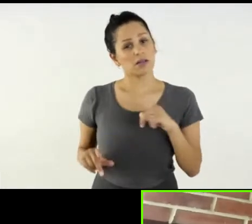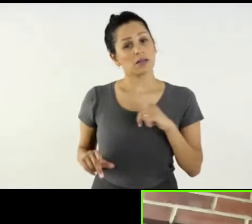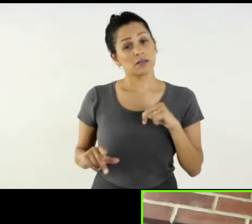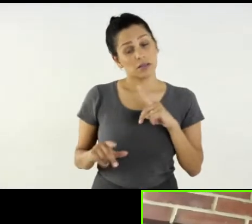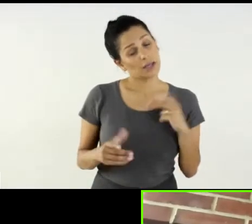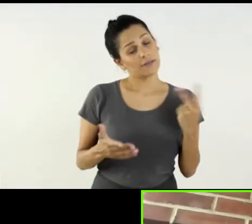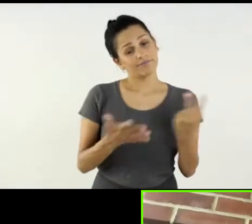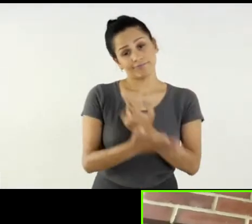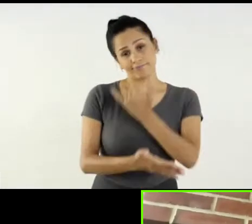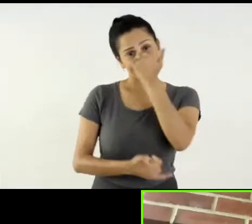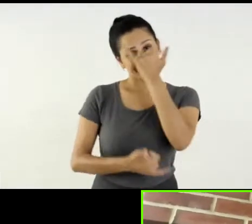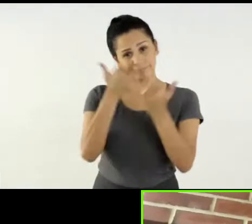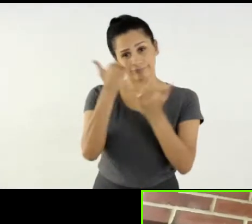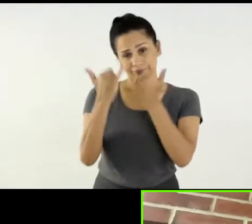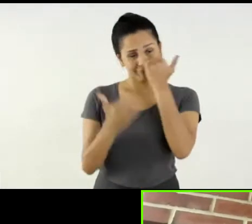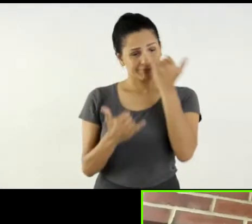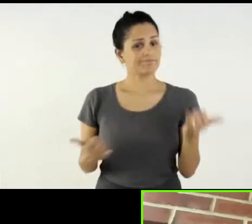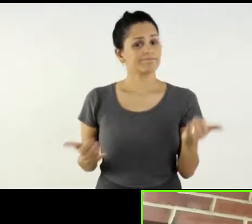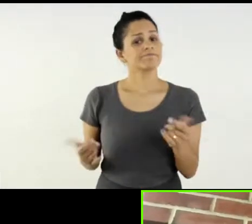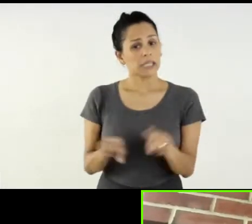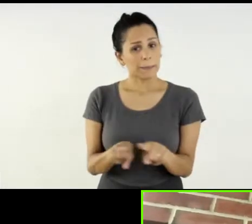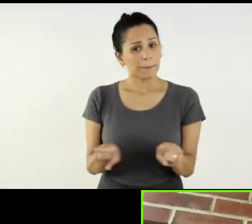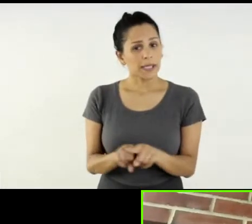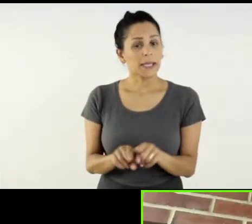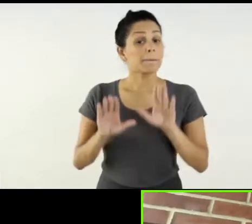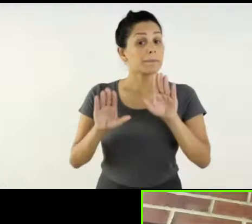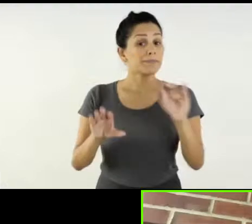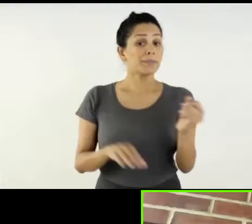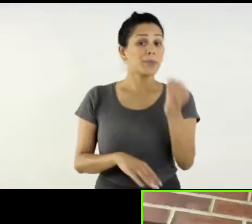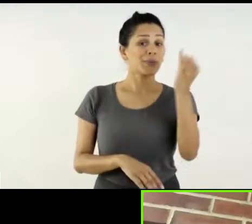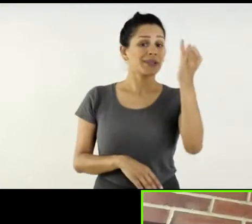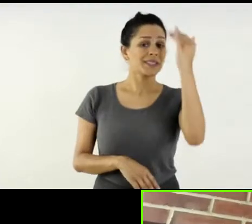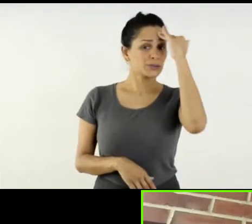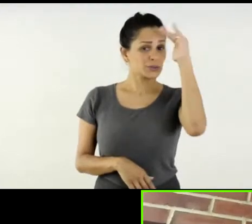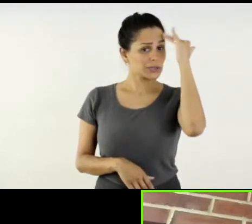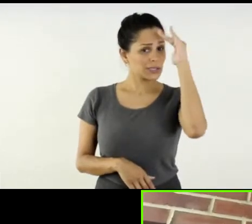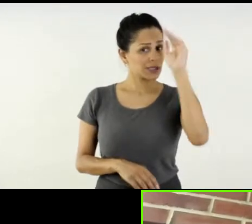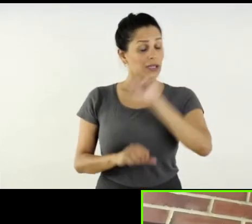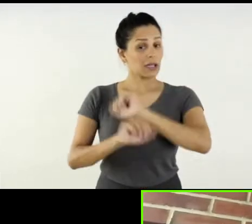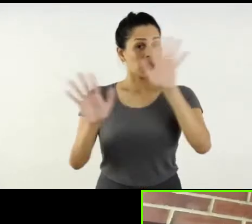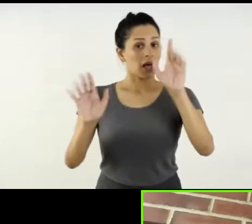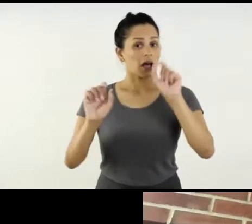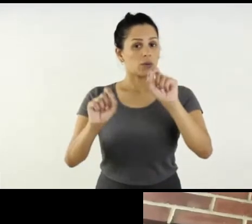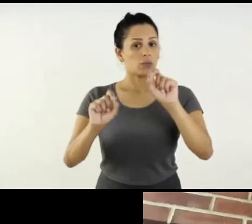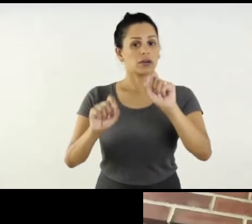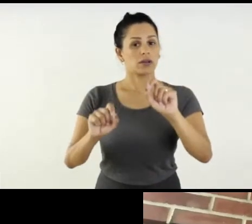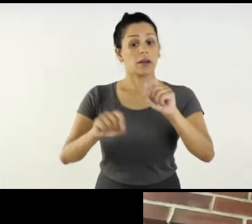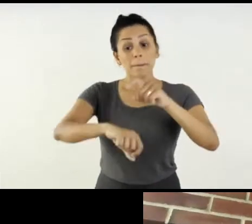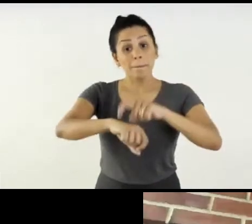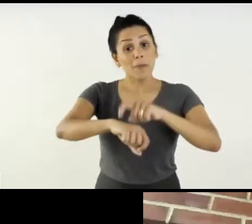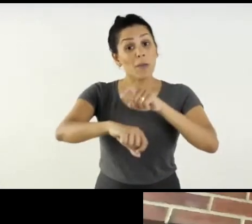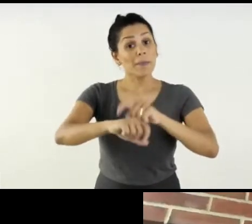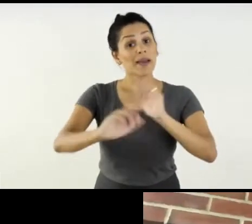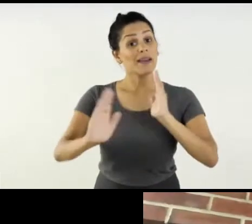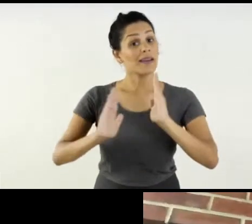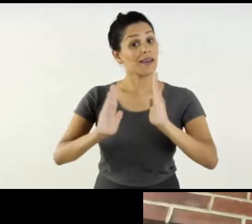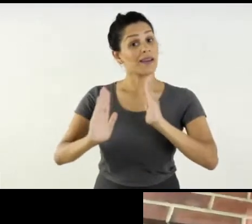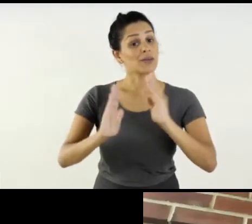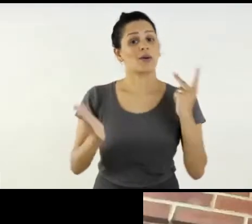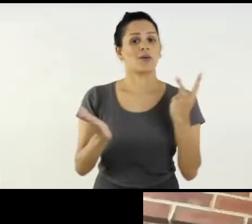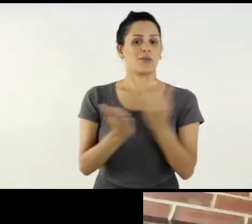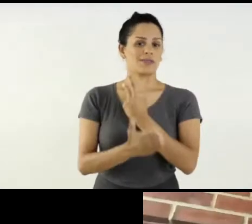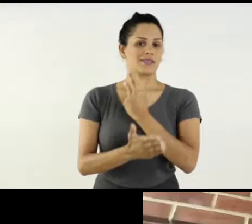in some sense in and of the moment in which it was situated. Mm. Sorry, I'm outside, and so there's